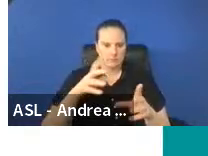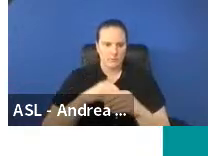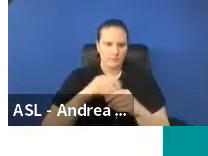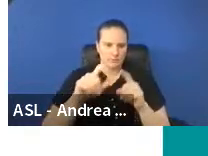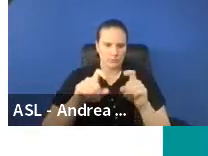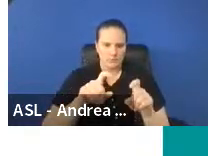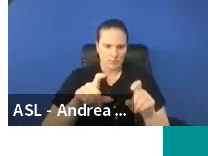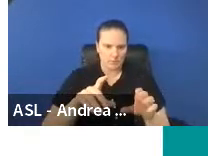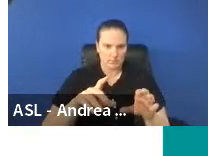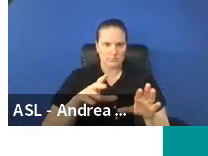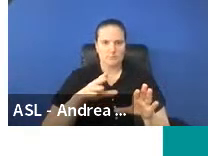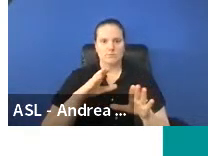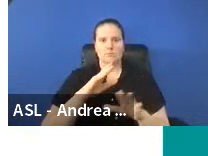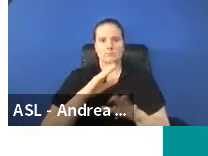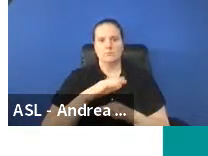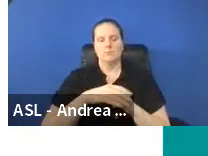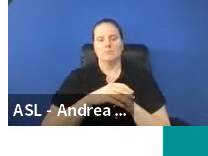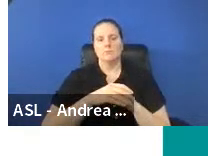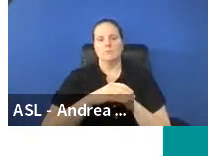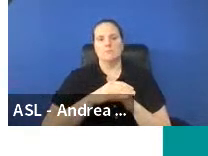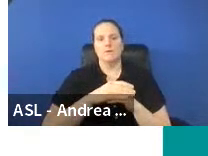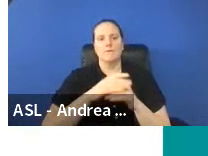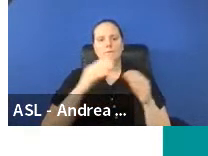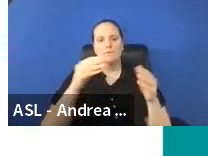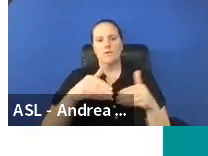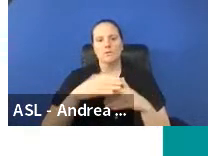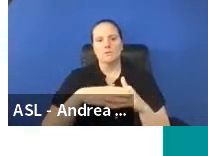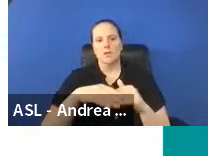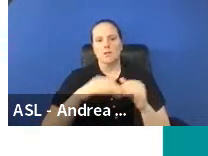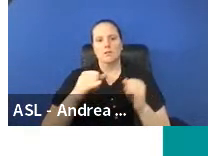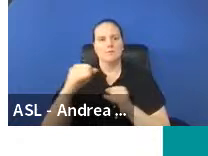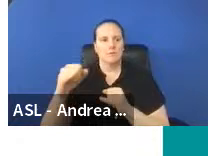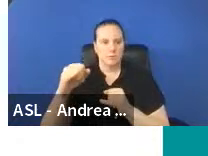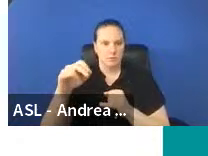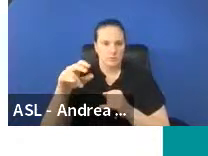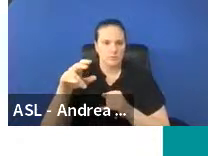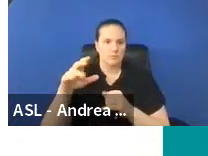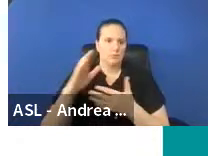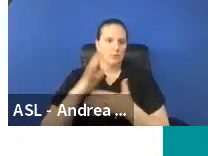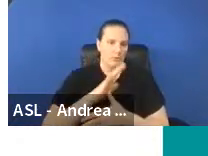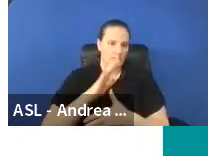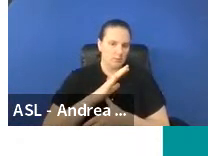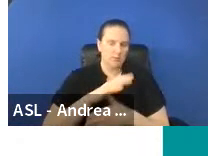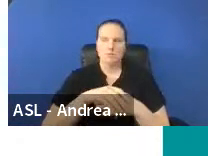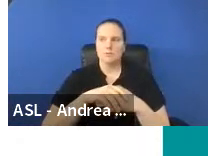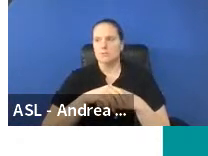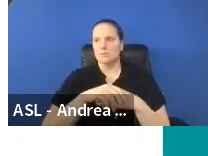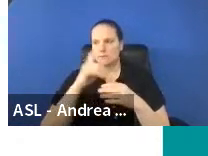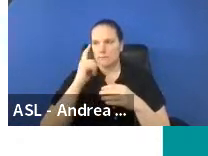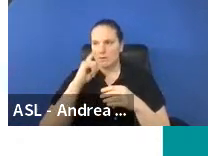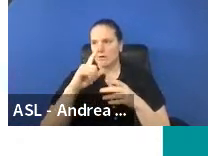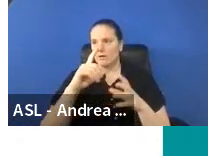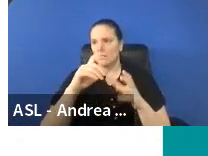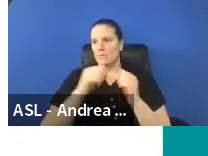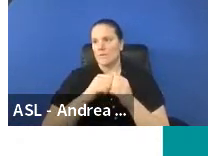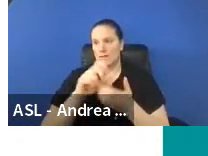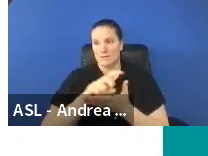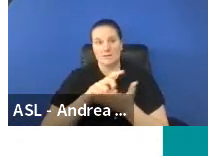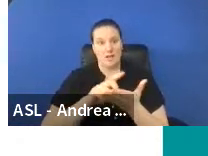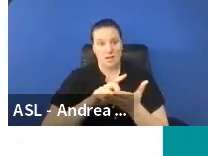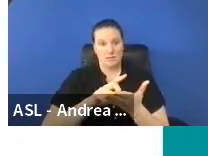and structured our discussions with a focus on individual priorities and preferences for design attributes associated with the